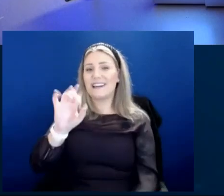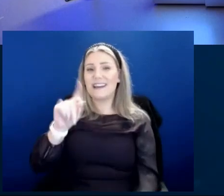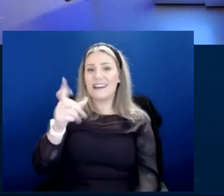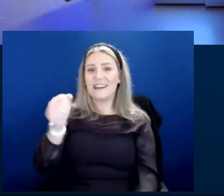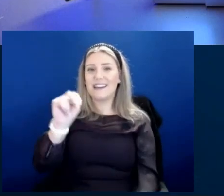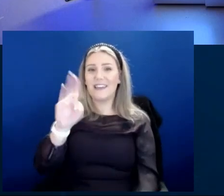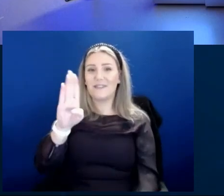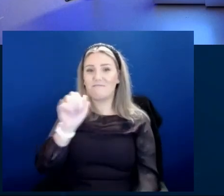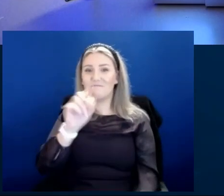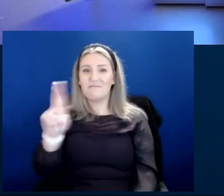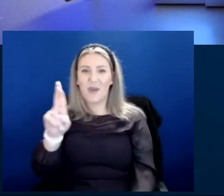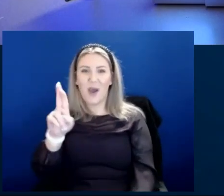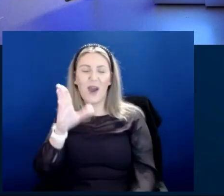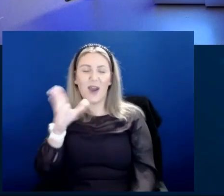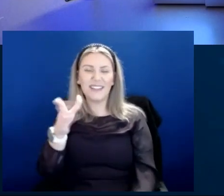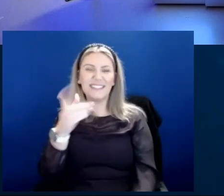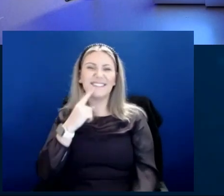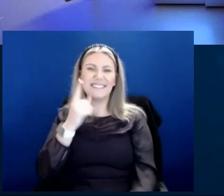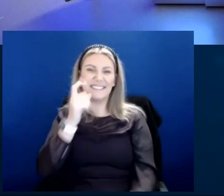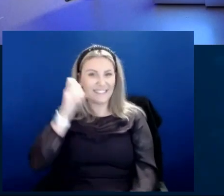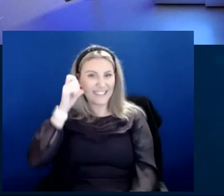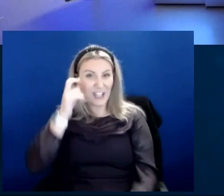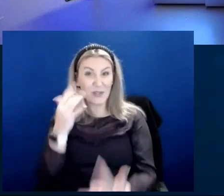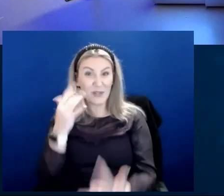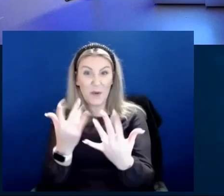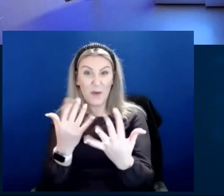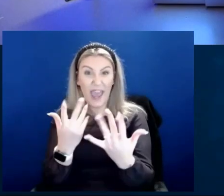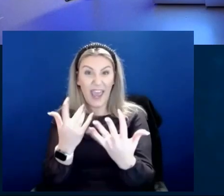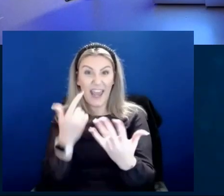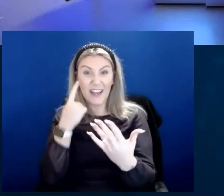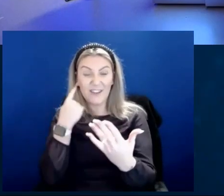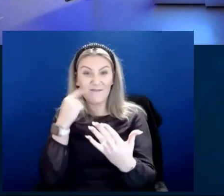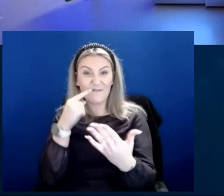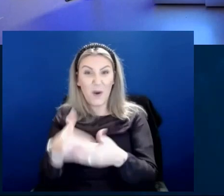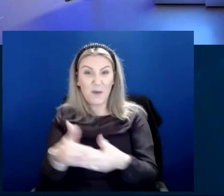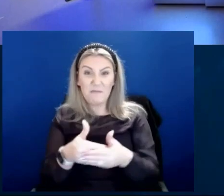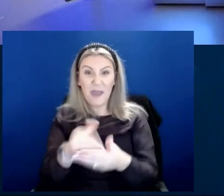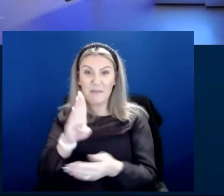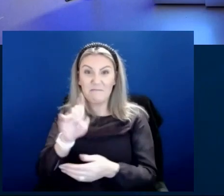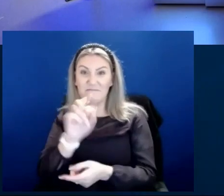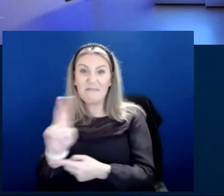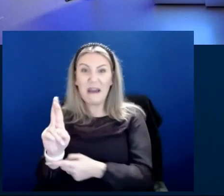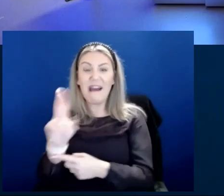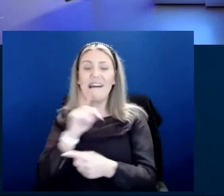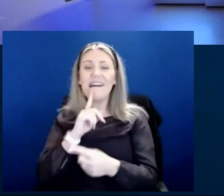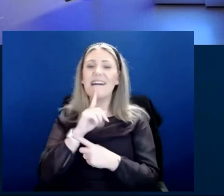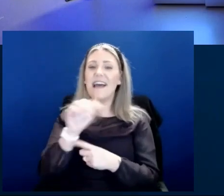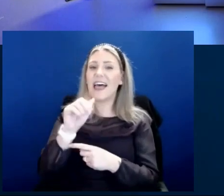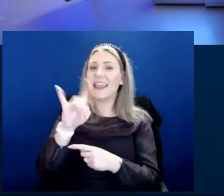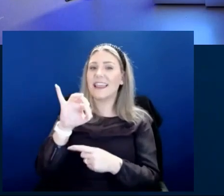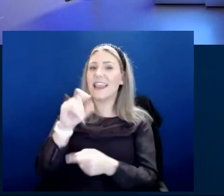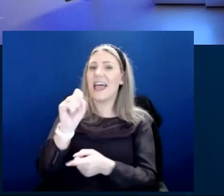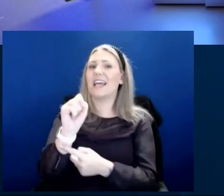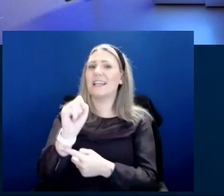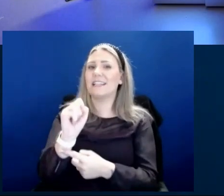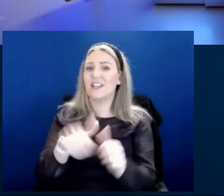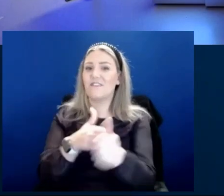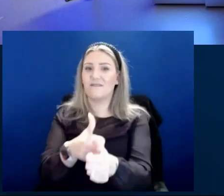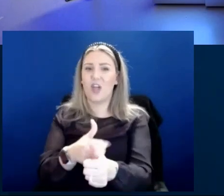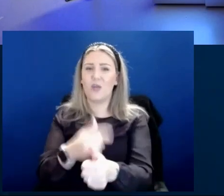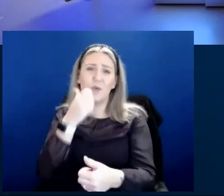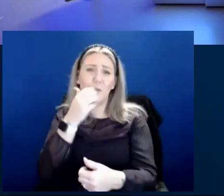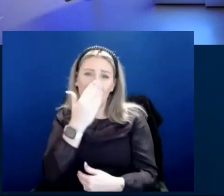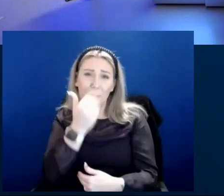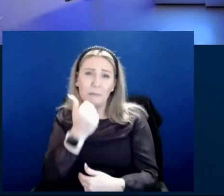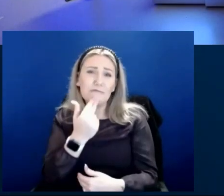We were waiting, and we were supposed to have a picture of him. So, Alexis, I was going to make you follow a really cute baby today. Sorry. Thanks for